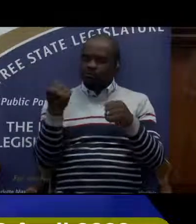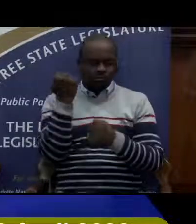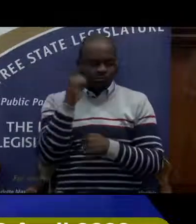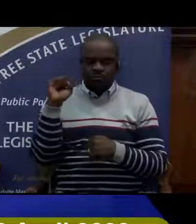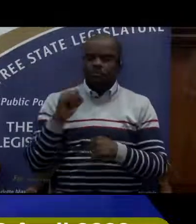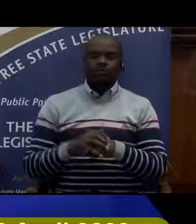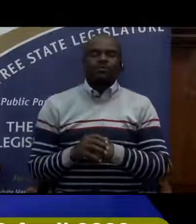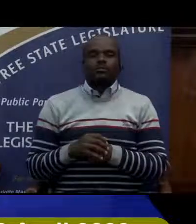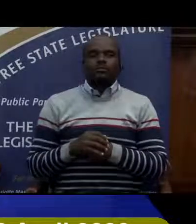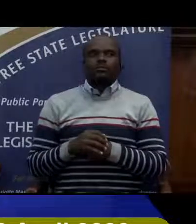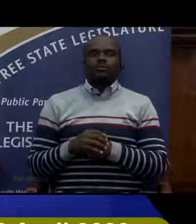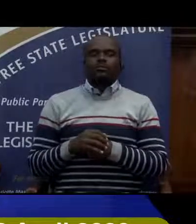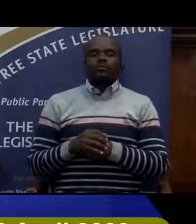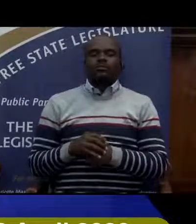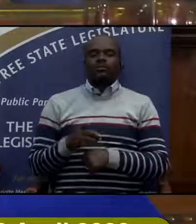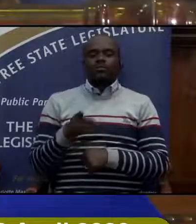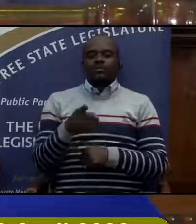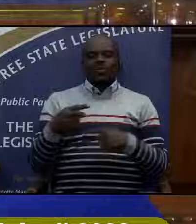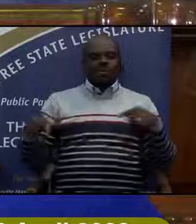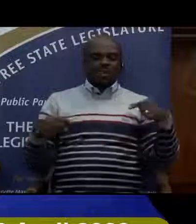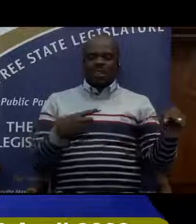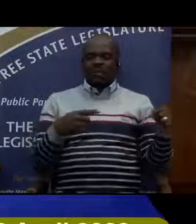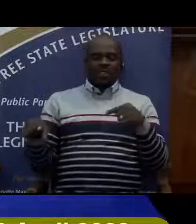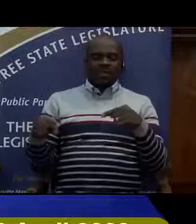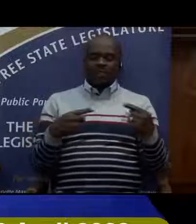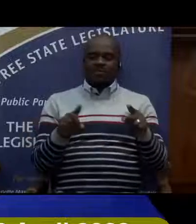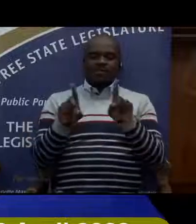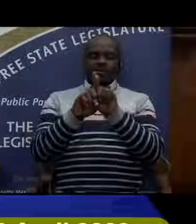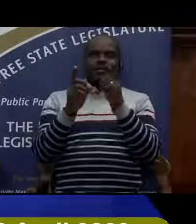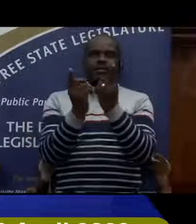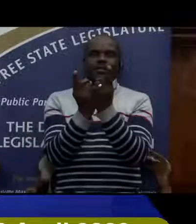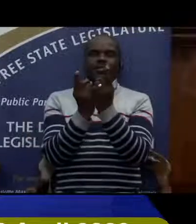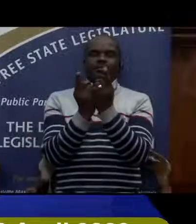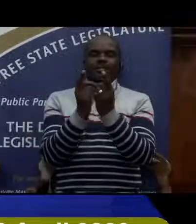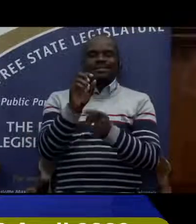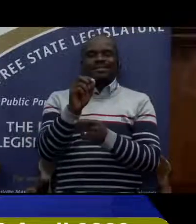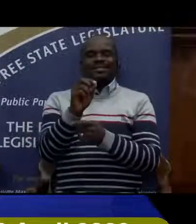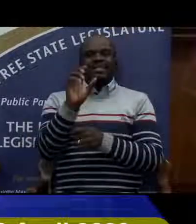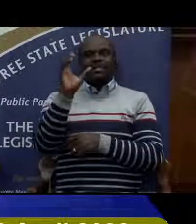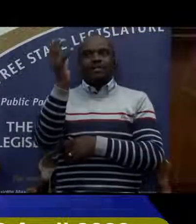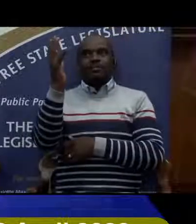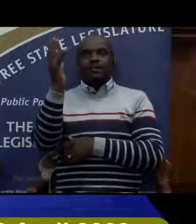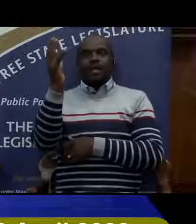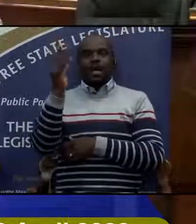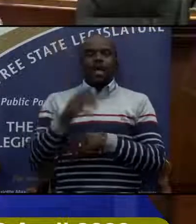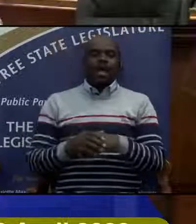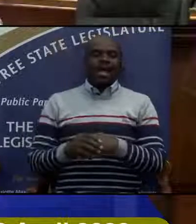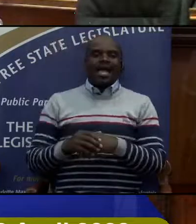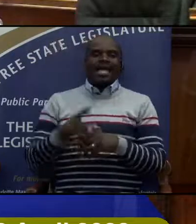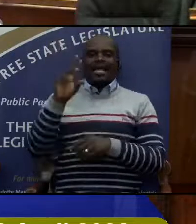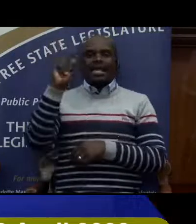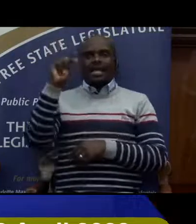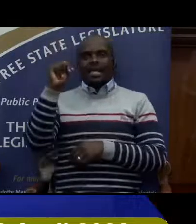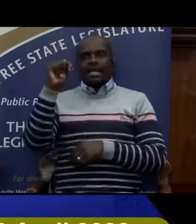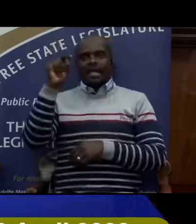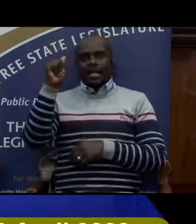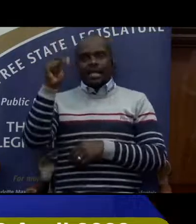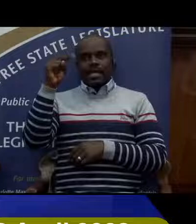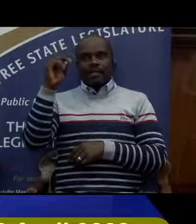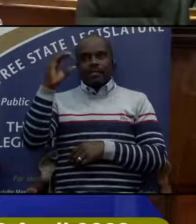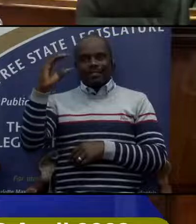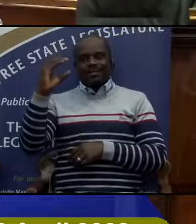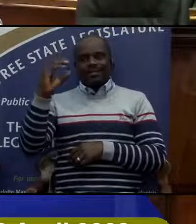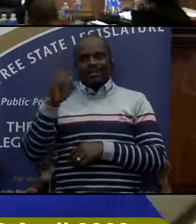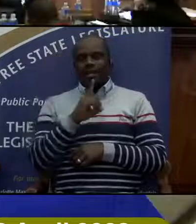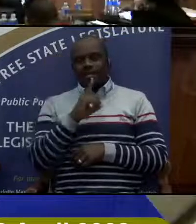departmental debates, ANC speakers have tended to divert attention away from their own party's